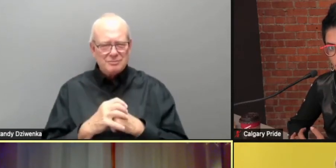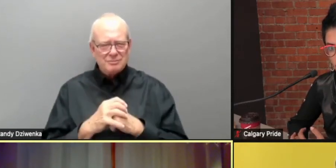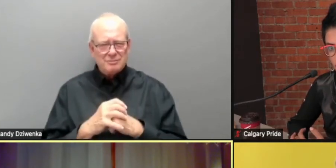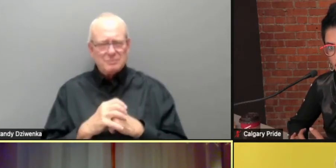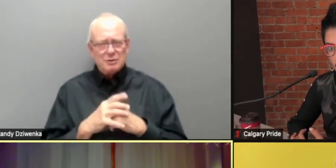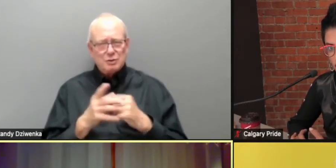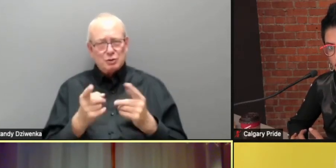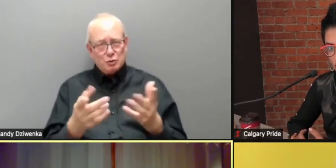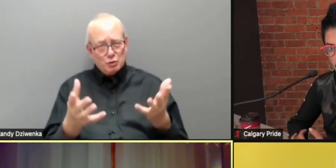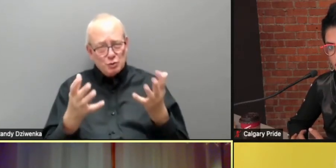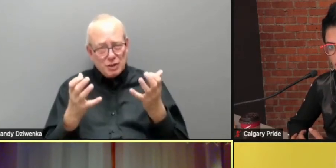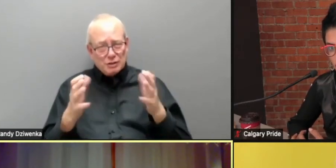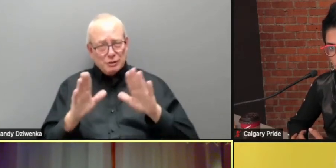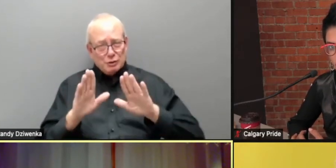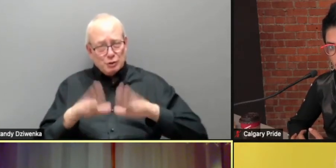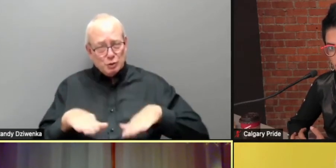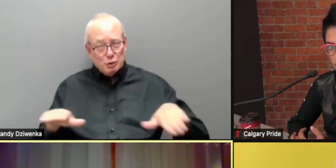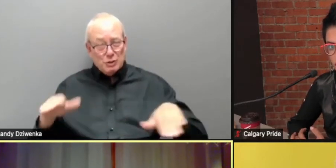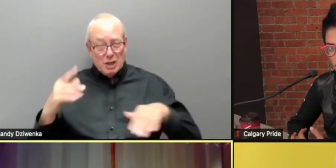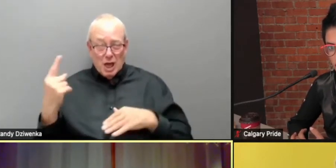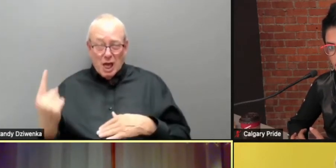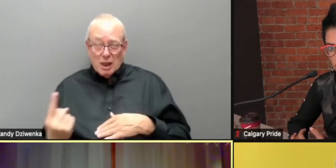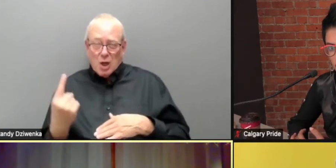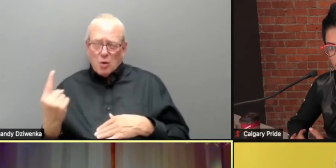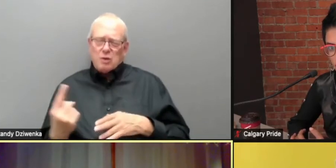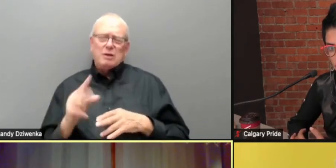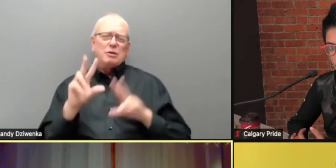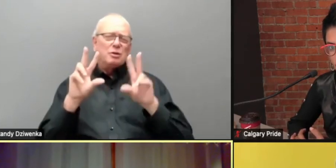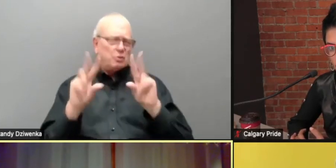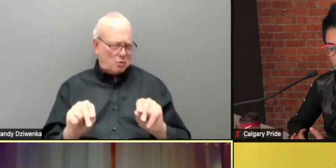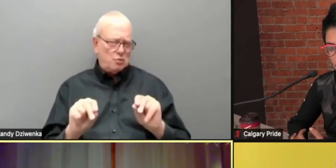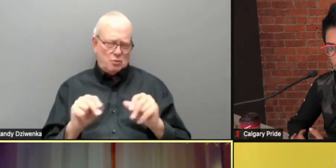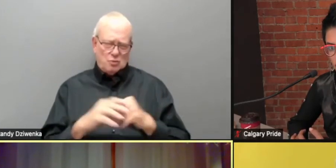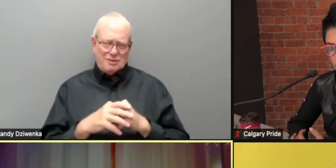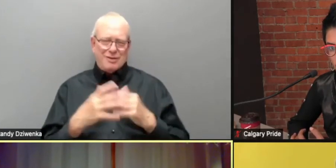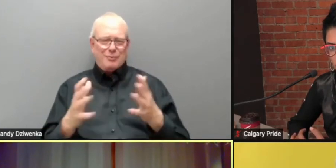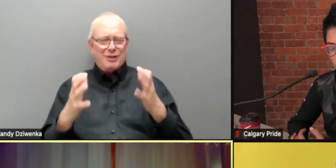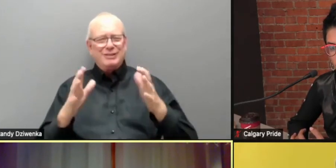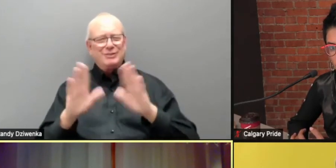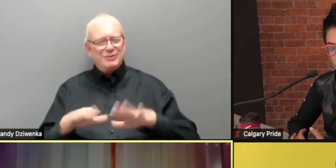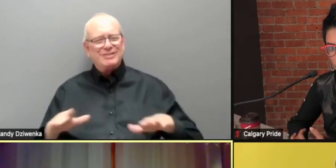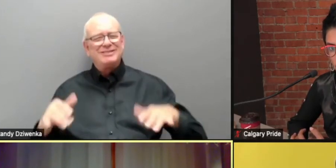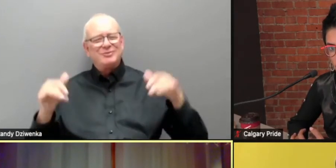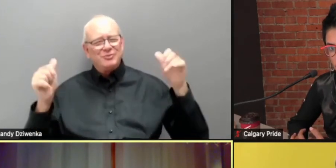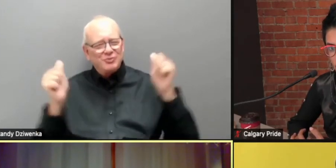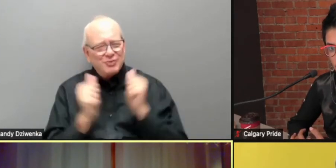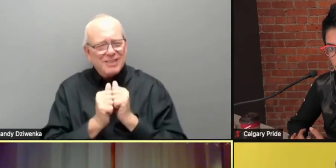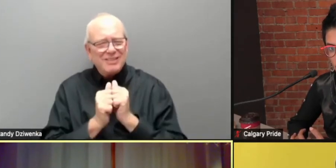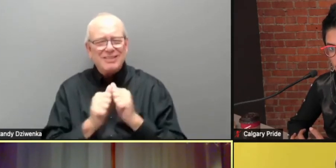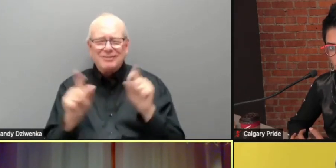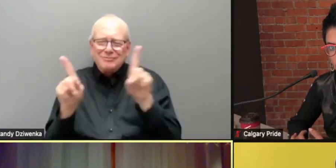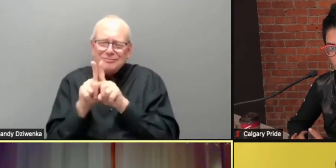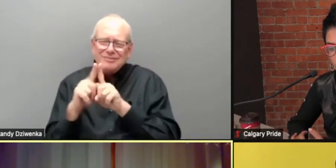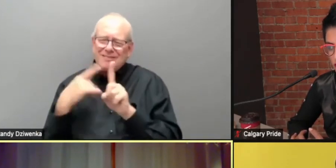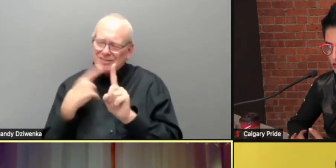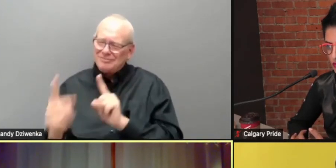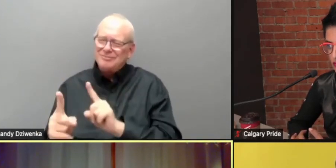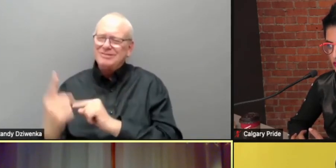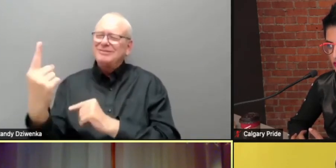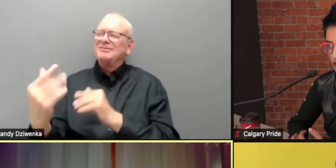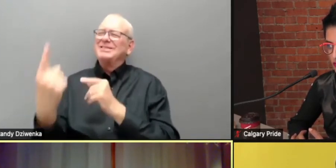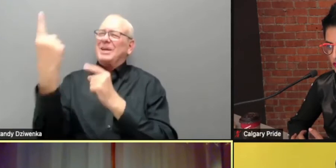their life all alone. And that is very important. So we need to bring this to their knowledge and